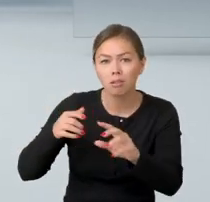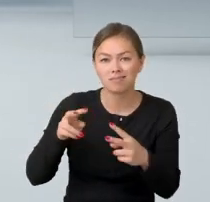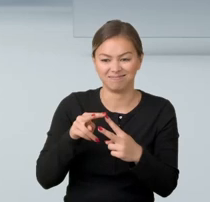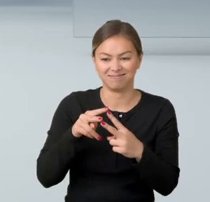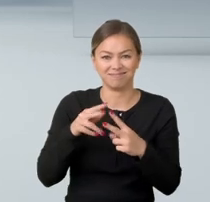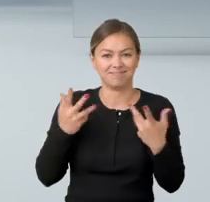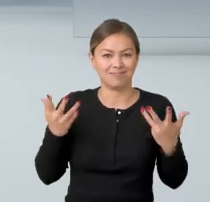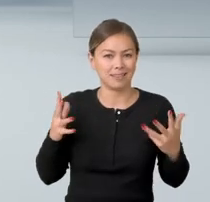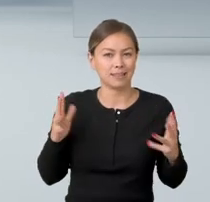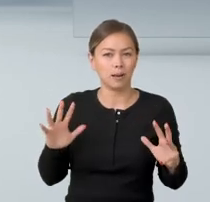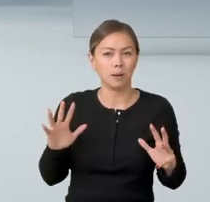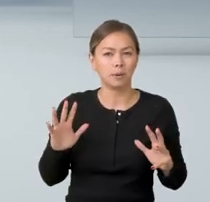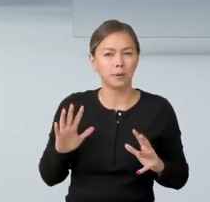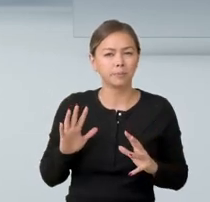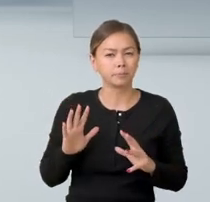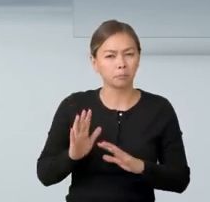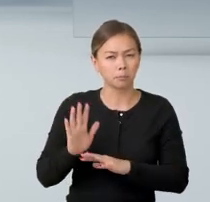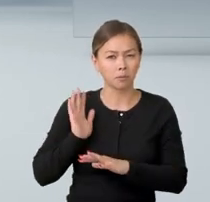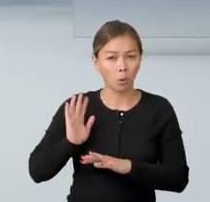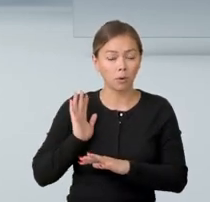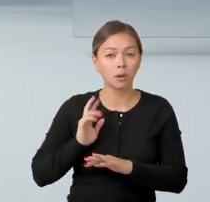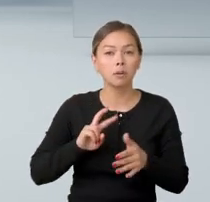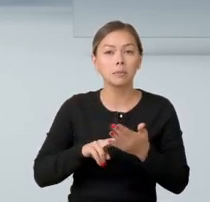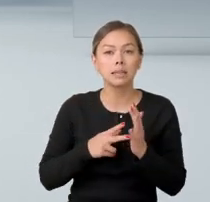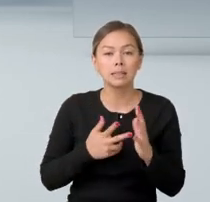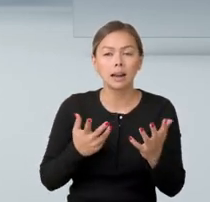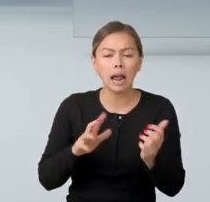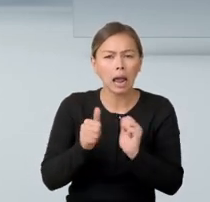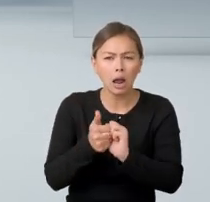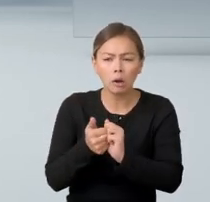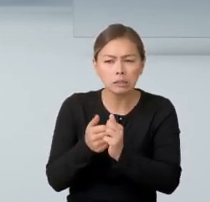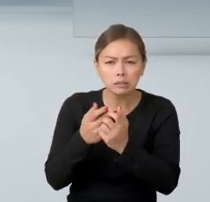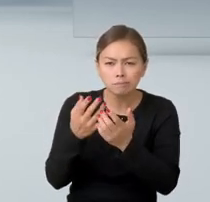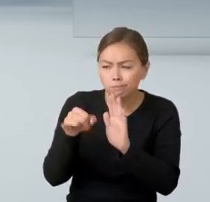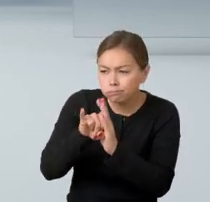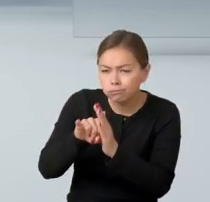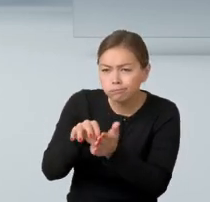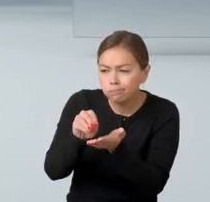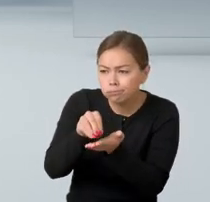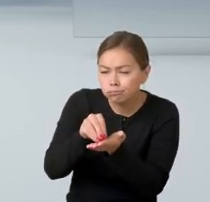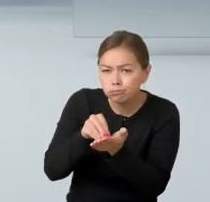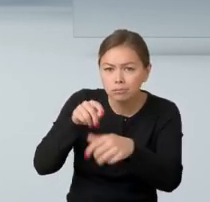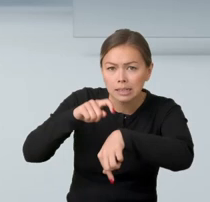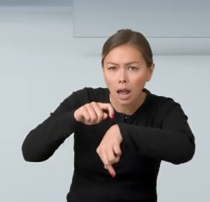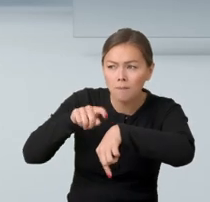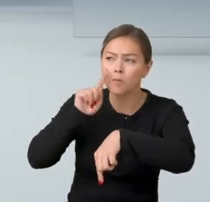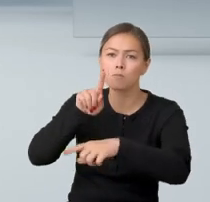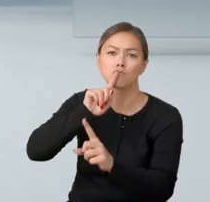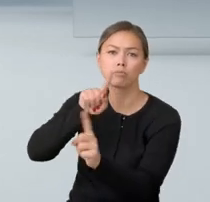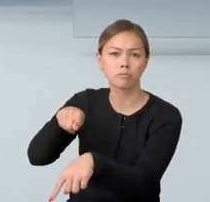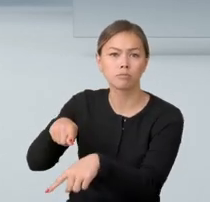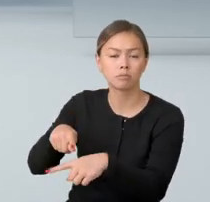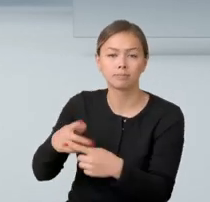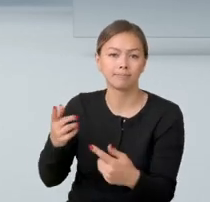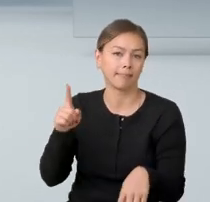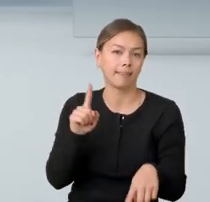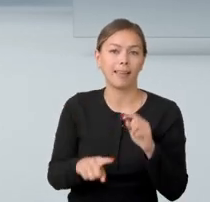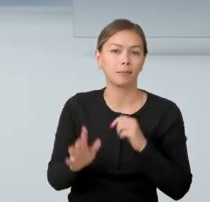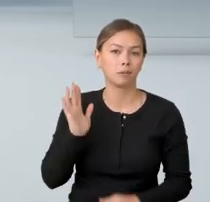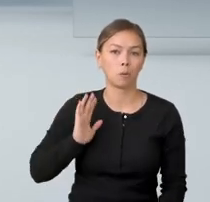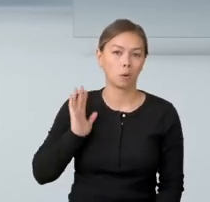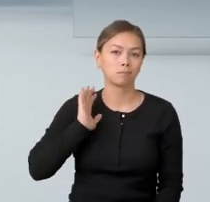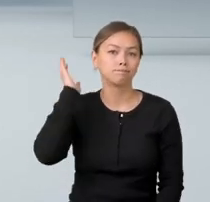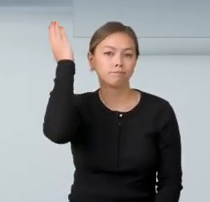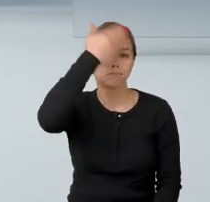spreadsheets or they were using only uh uh email boxes it was impossible to measure the